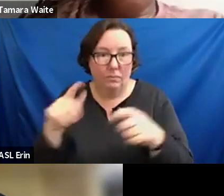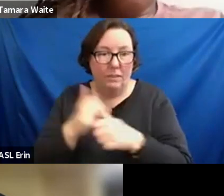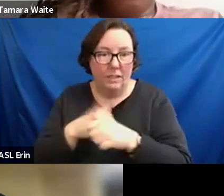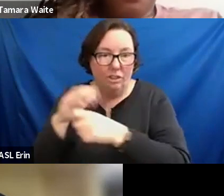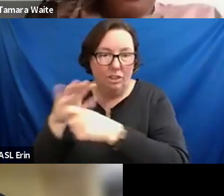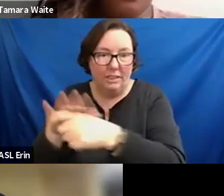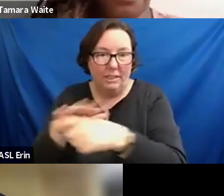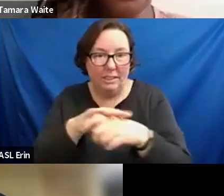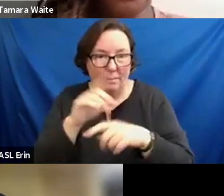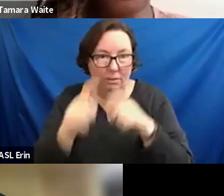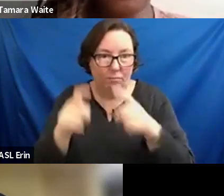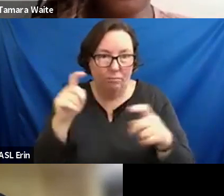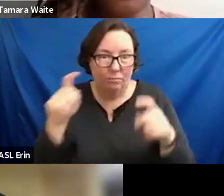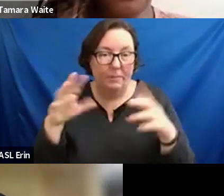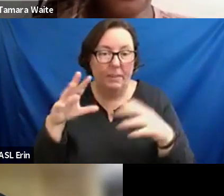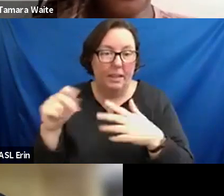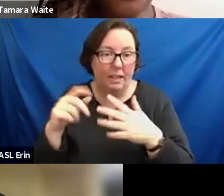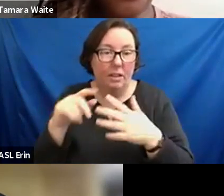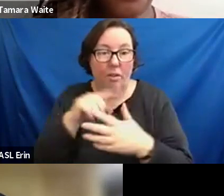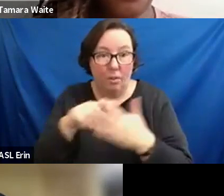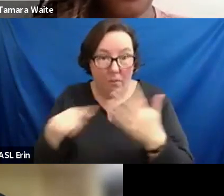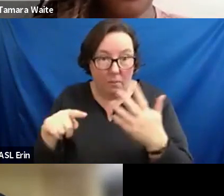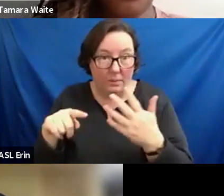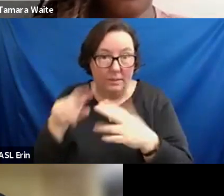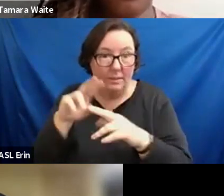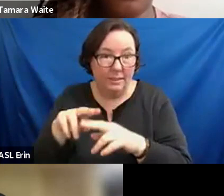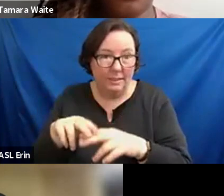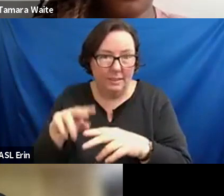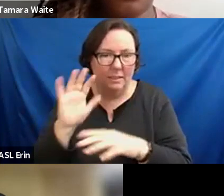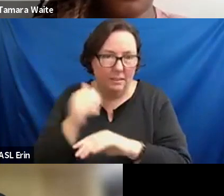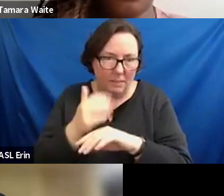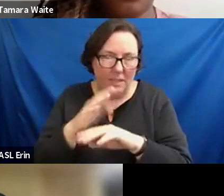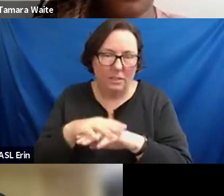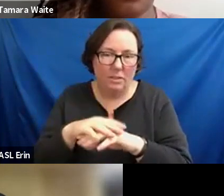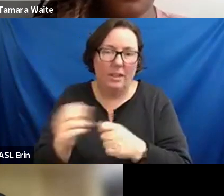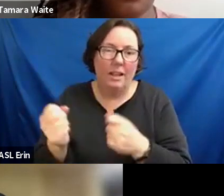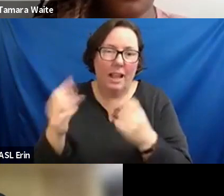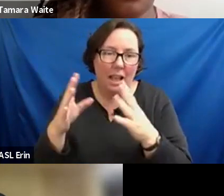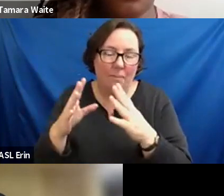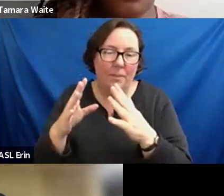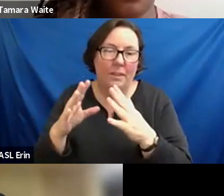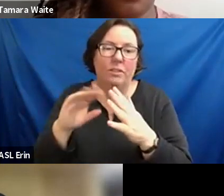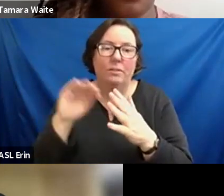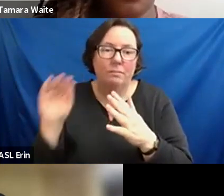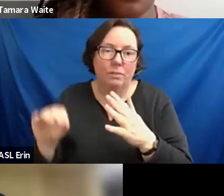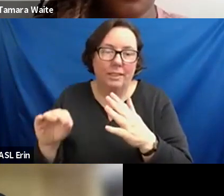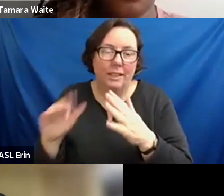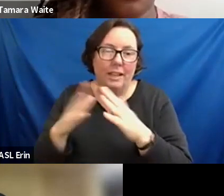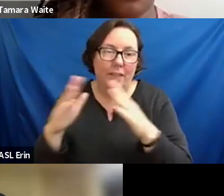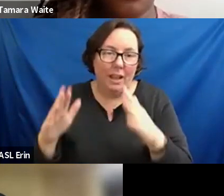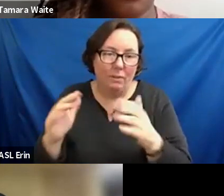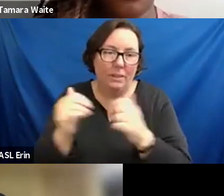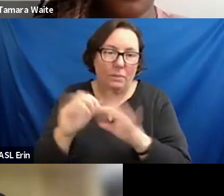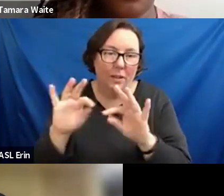for distribution by zip code, and again those were based on the percentage of families